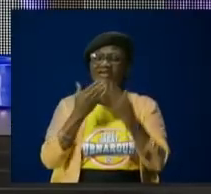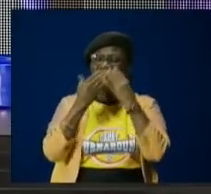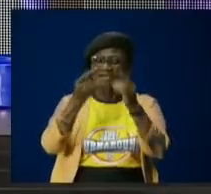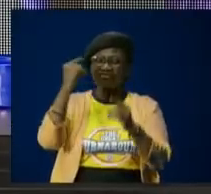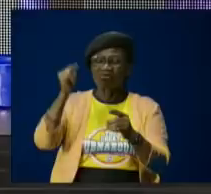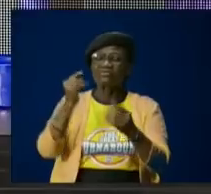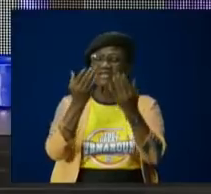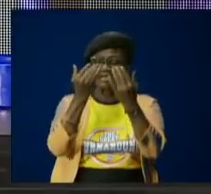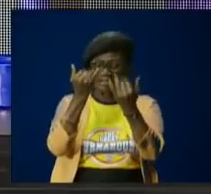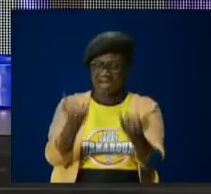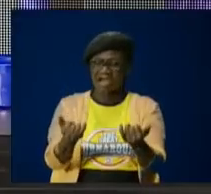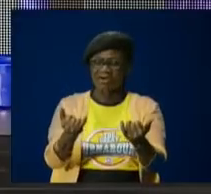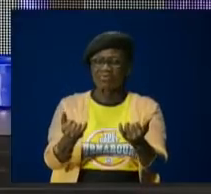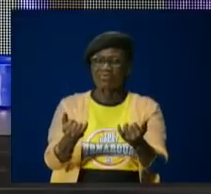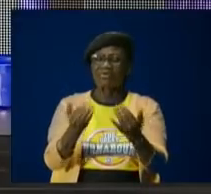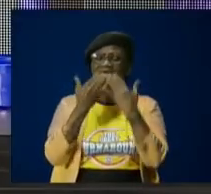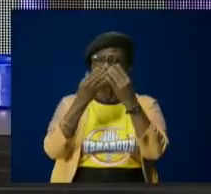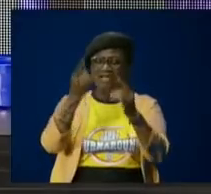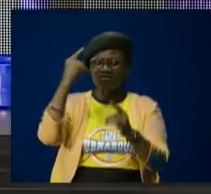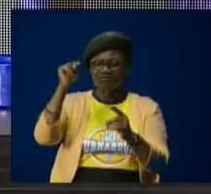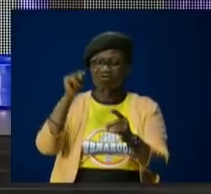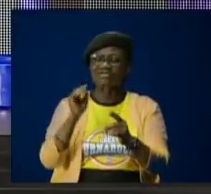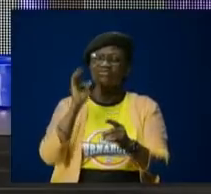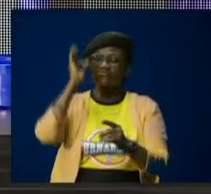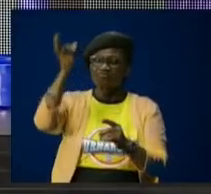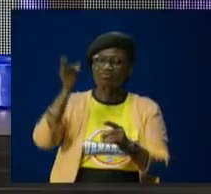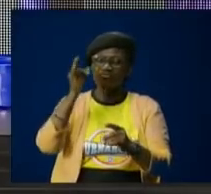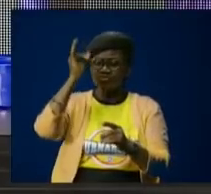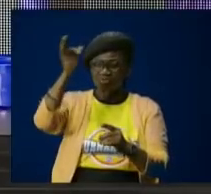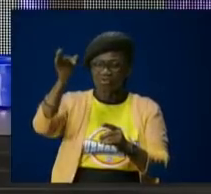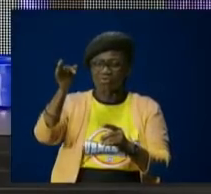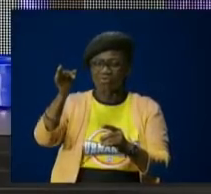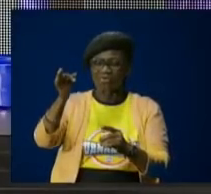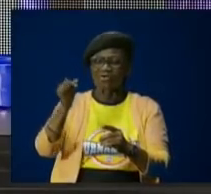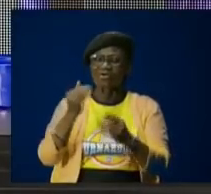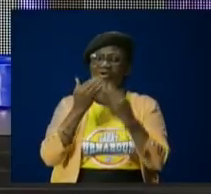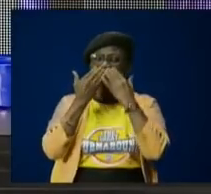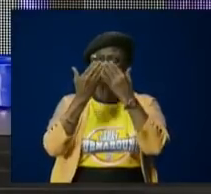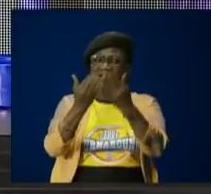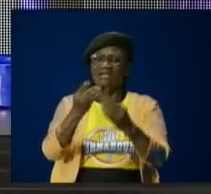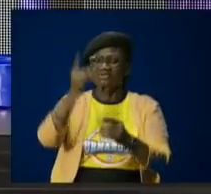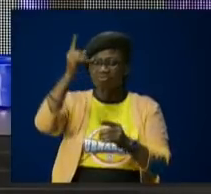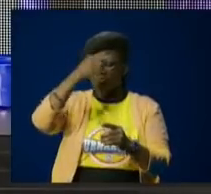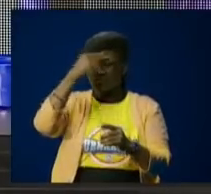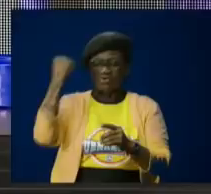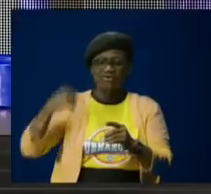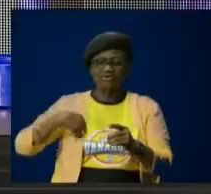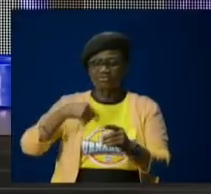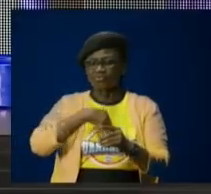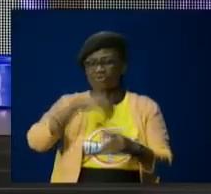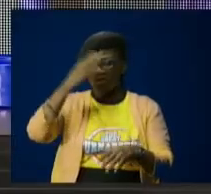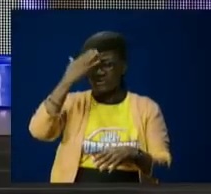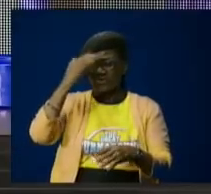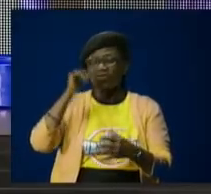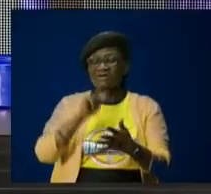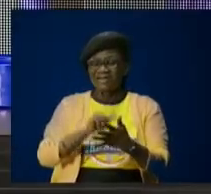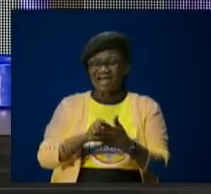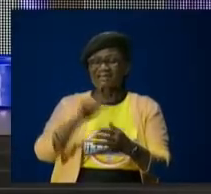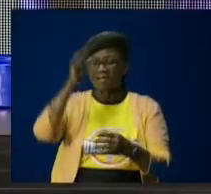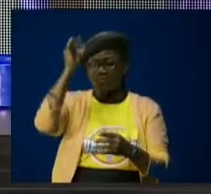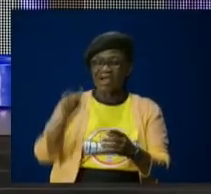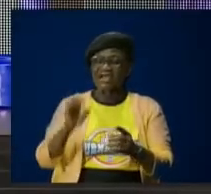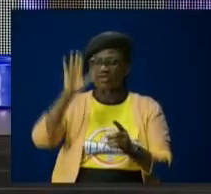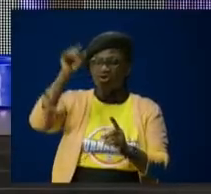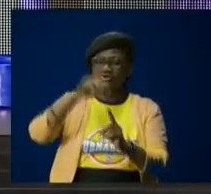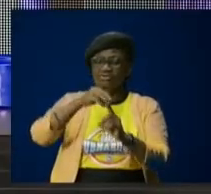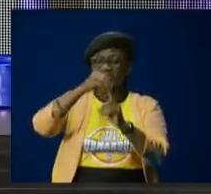for the present. Thank you for the future. Thank you because we know that by your special